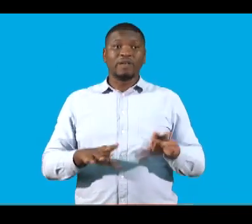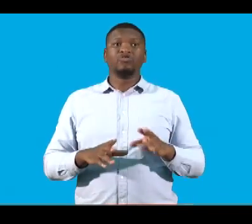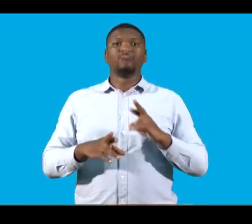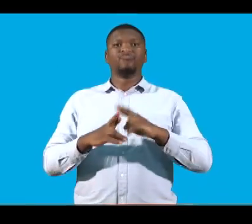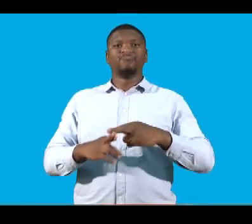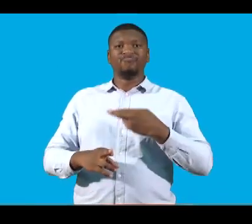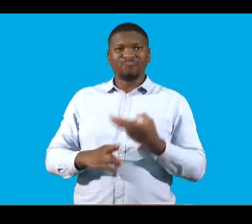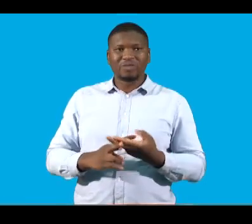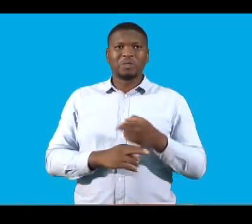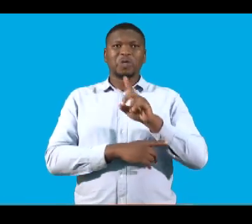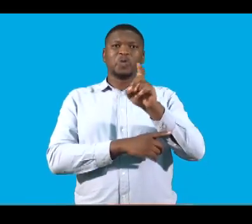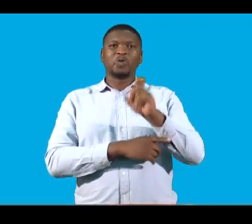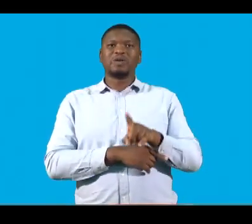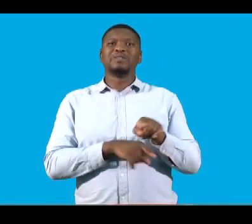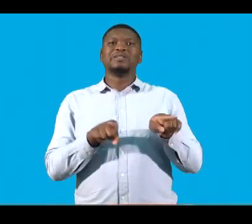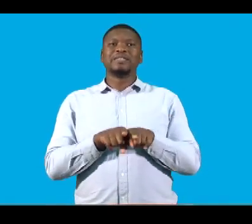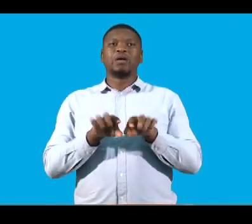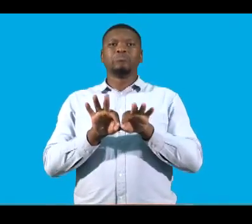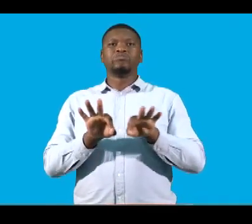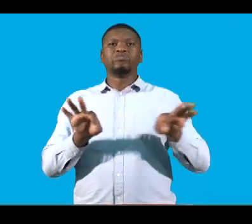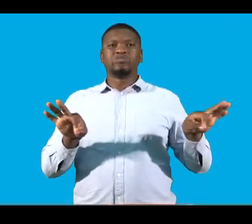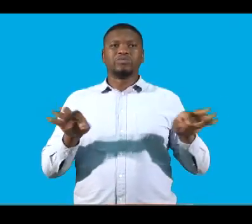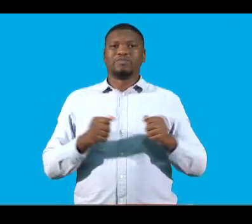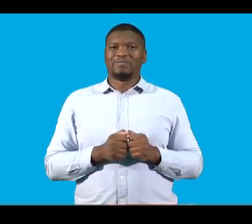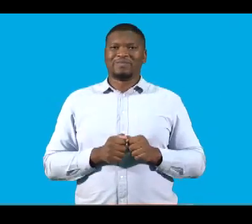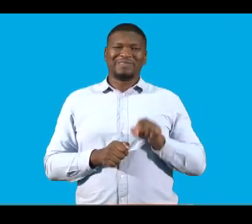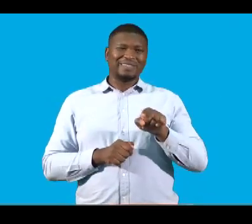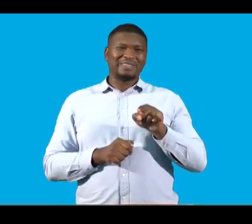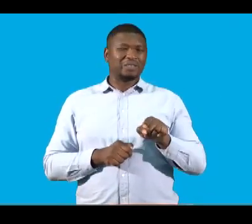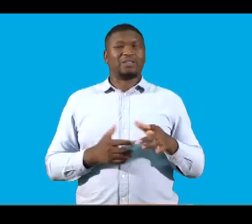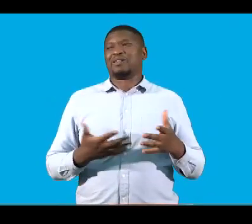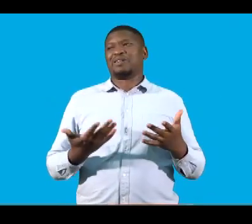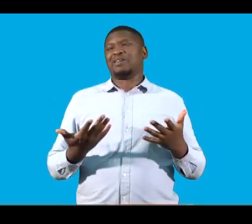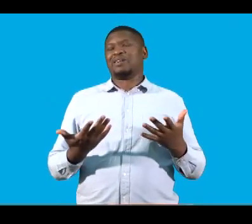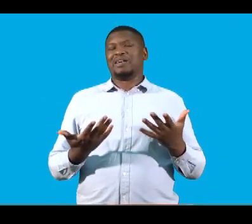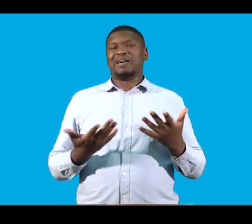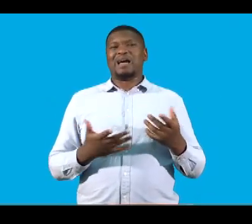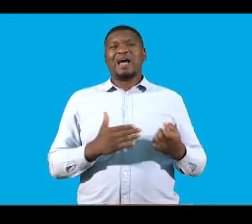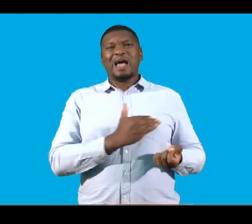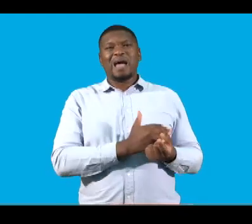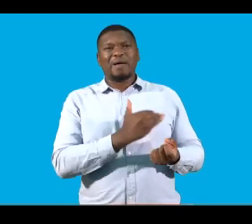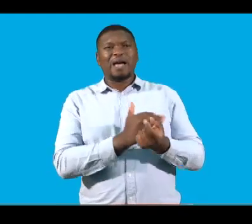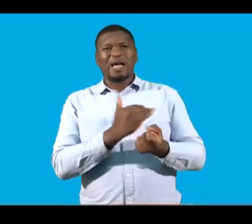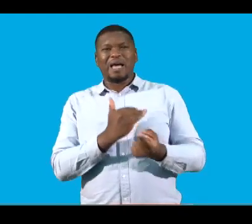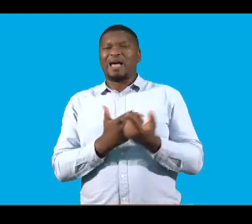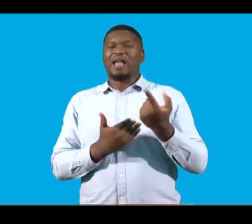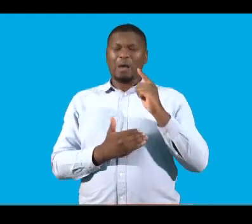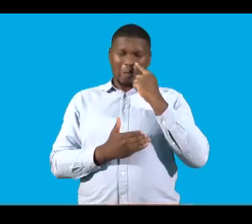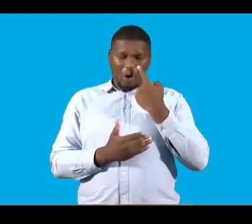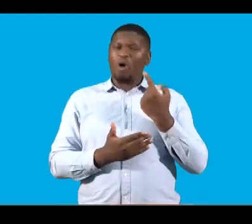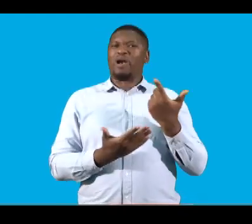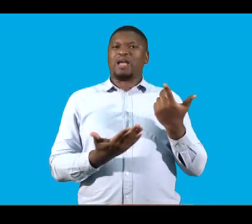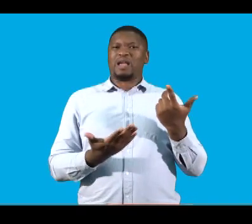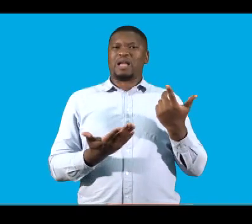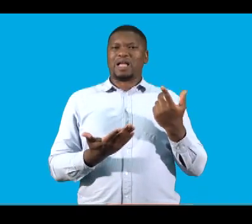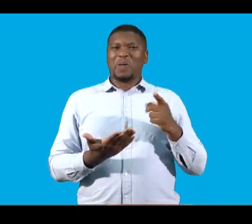statement as an introduction, as well as the end of each paragraph, which was extremely monotonous. So it means it was